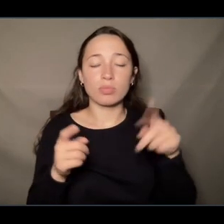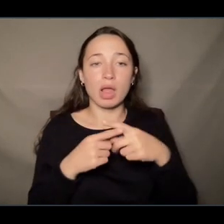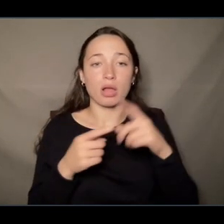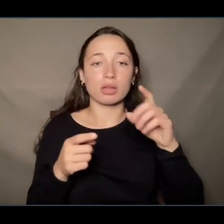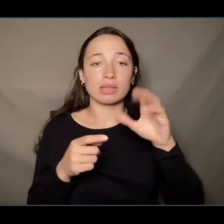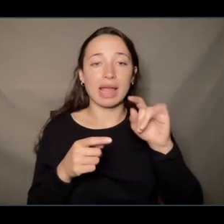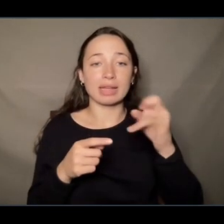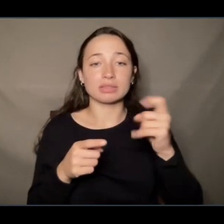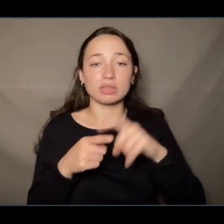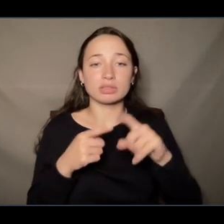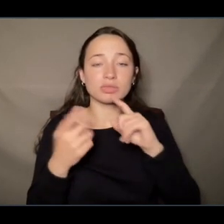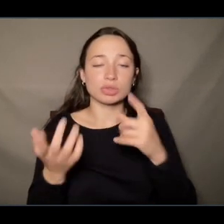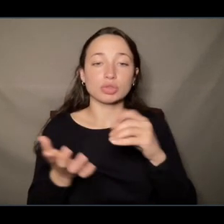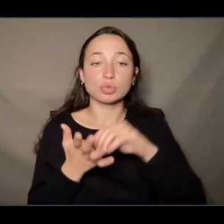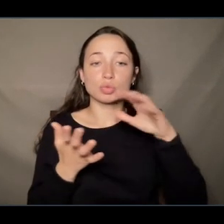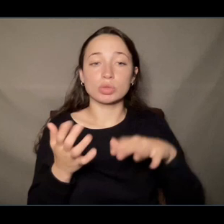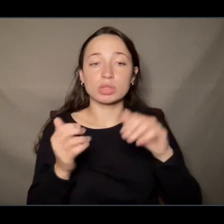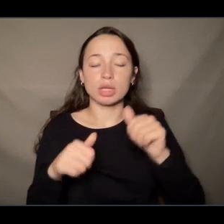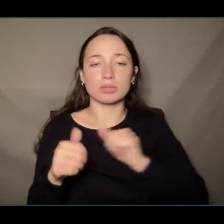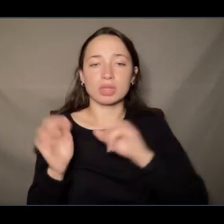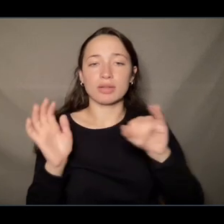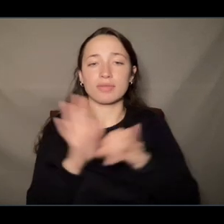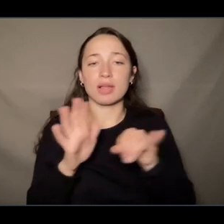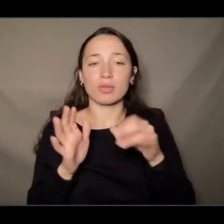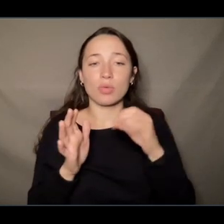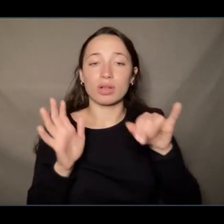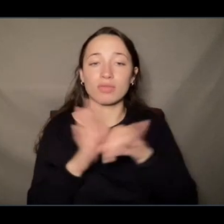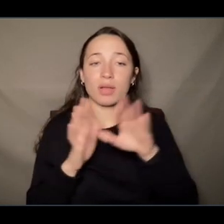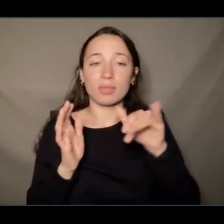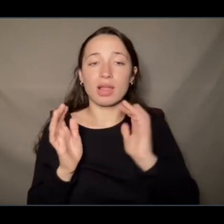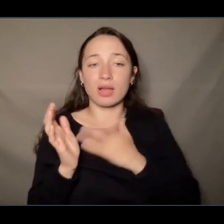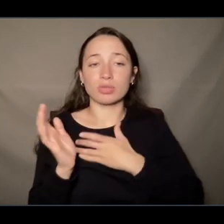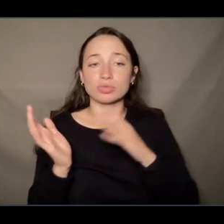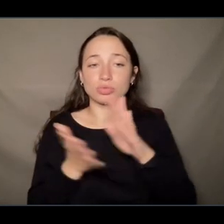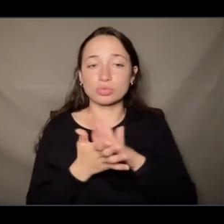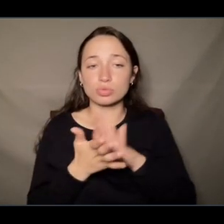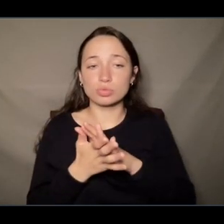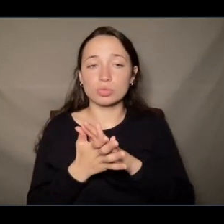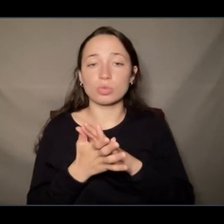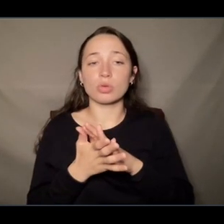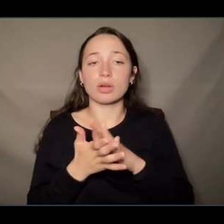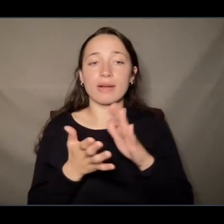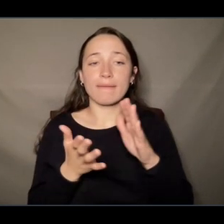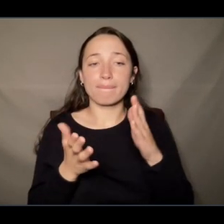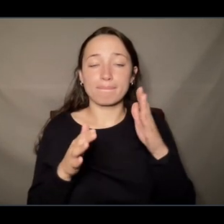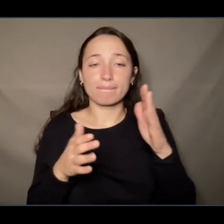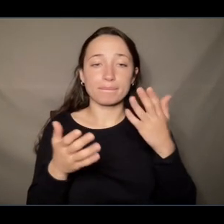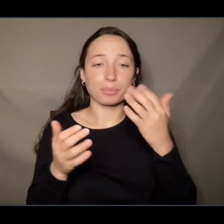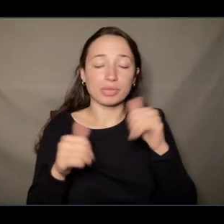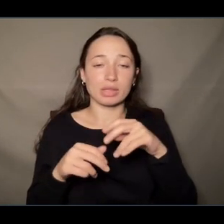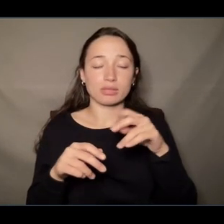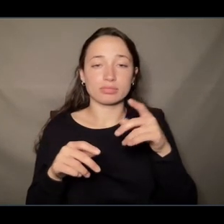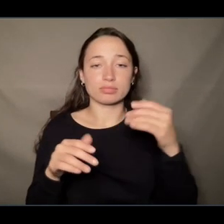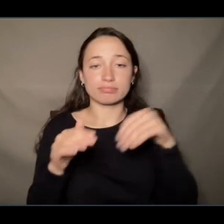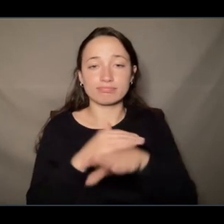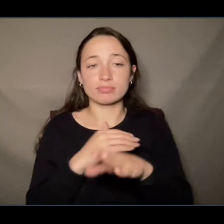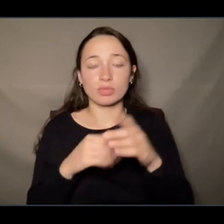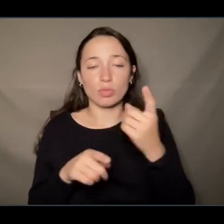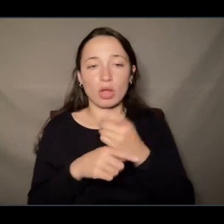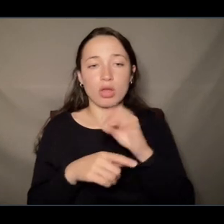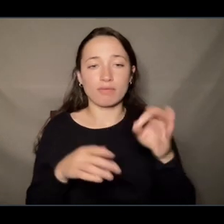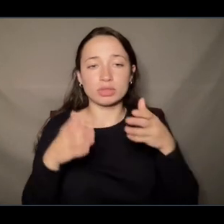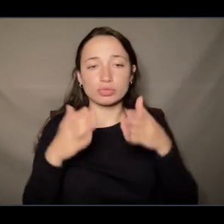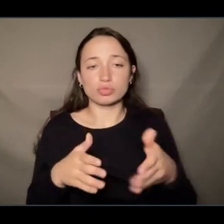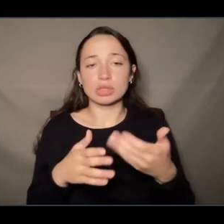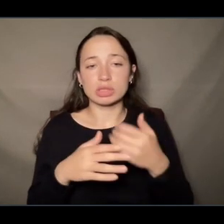Catie's Closet is students can be self-identified or identified by our school partners, and they can come in